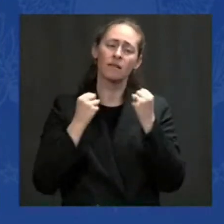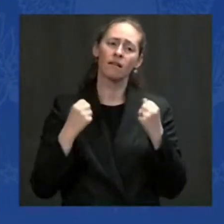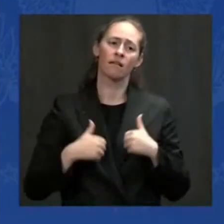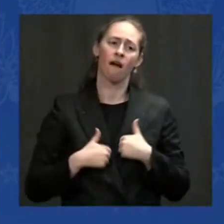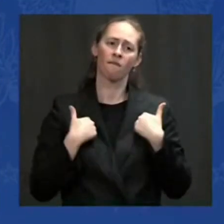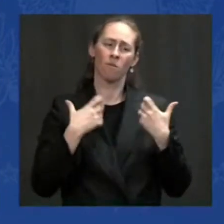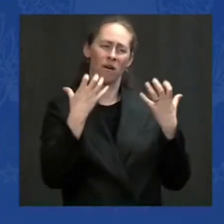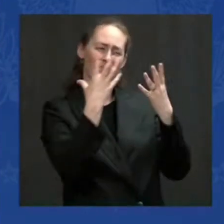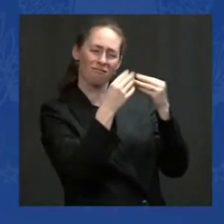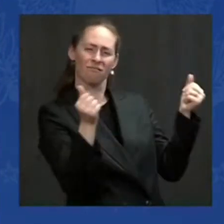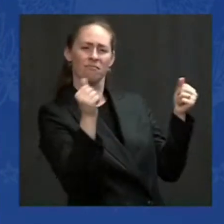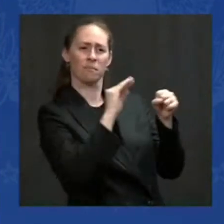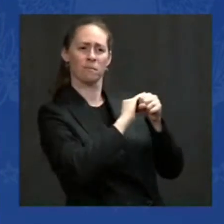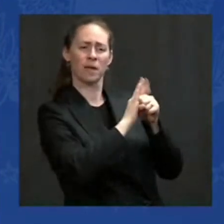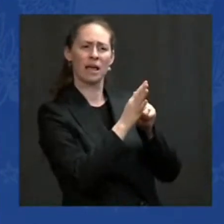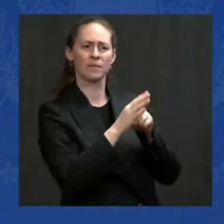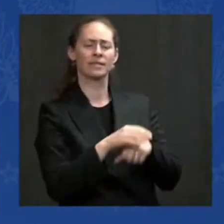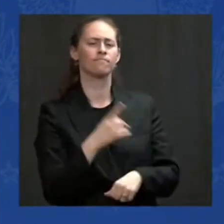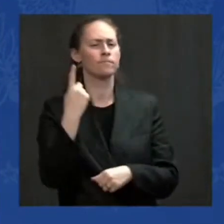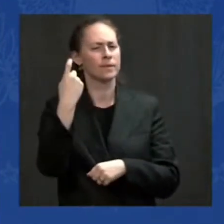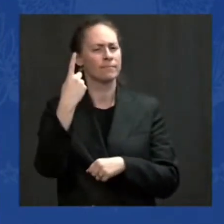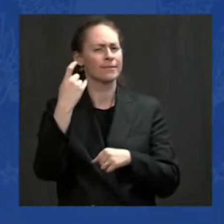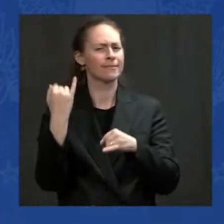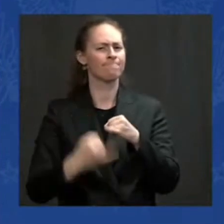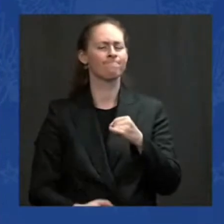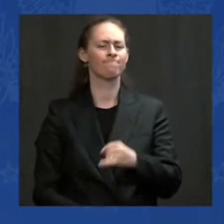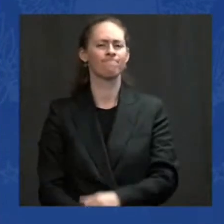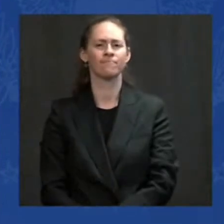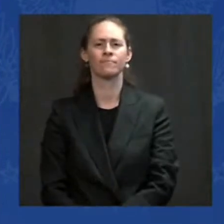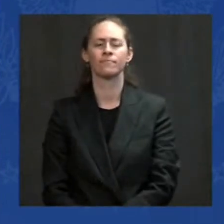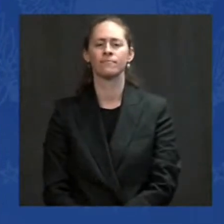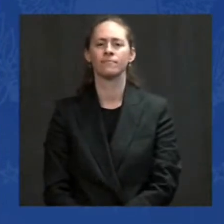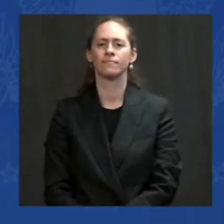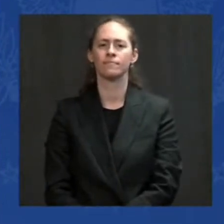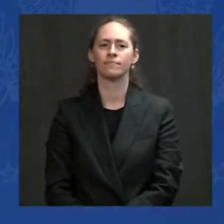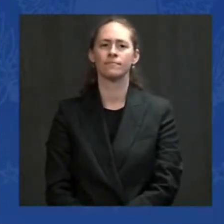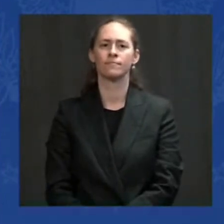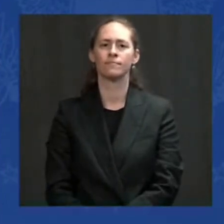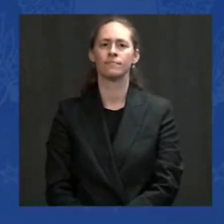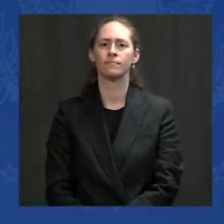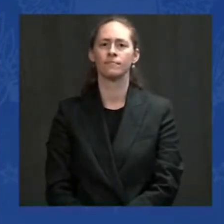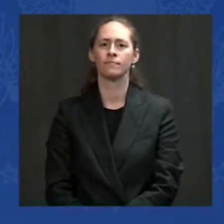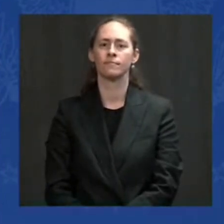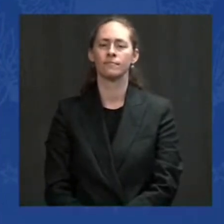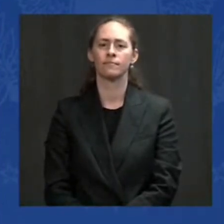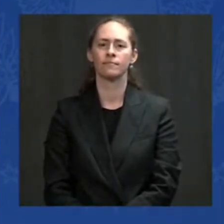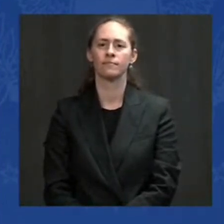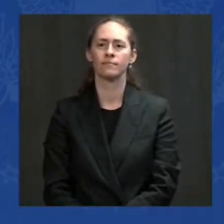Why don't we do one more question? Caitlin Collins, CNN.